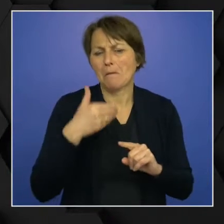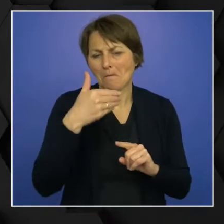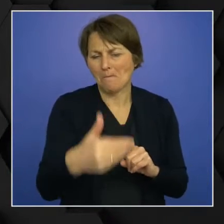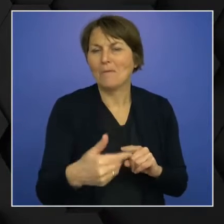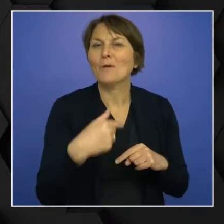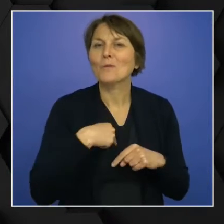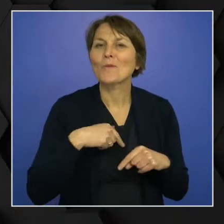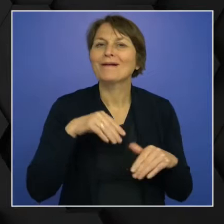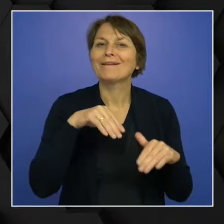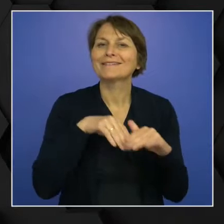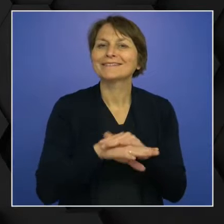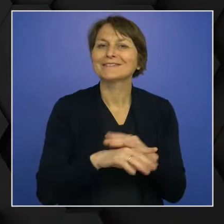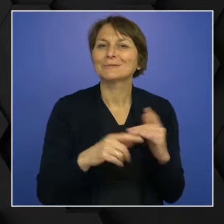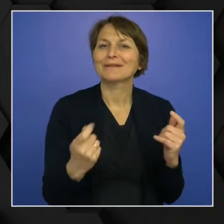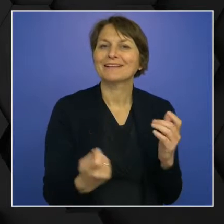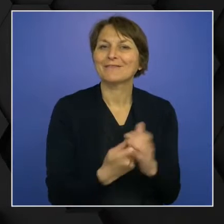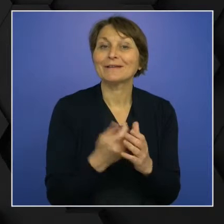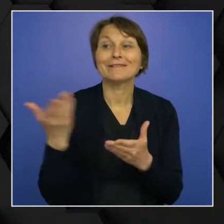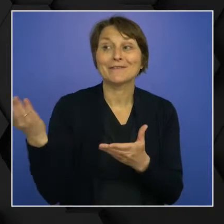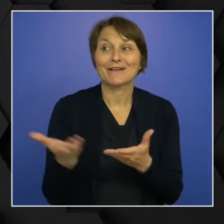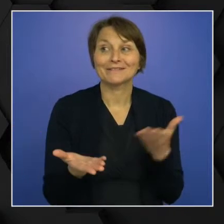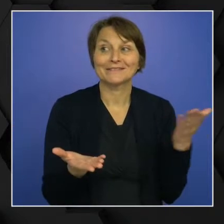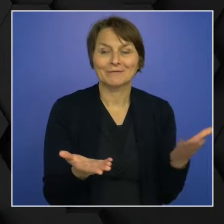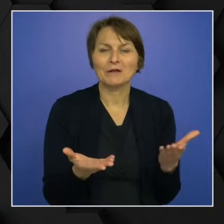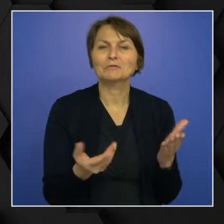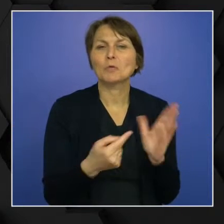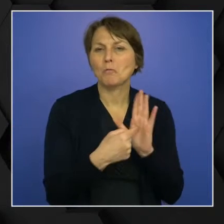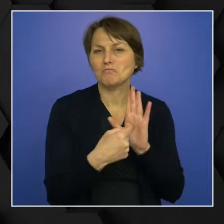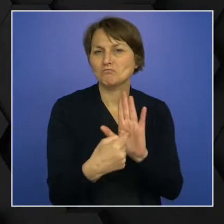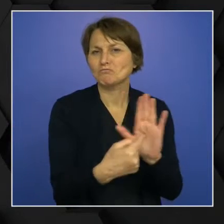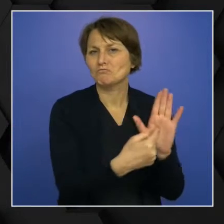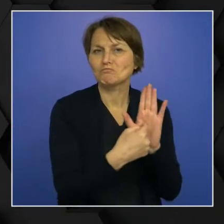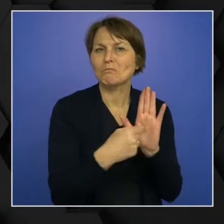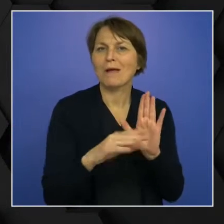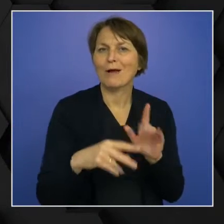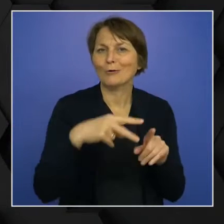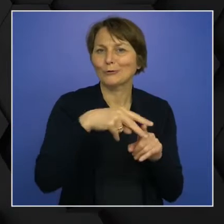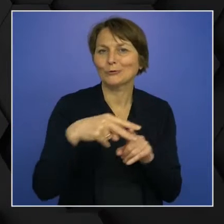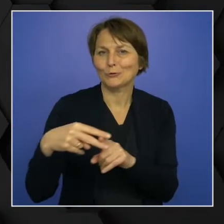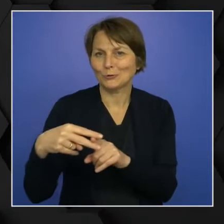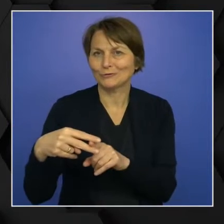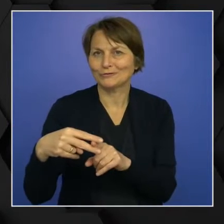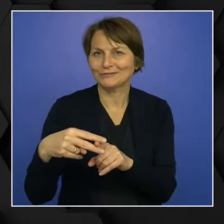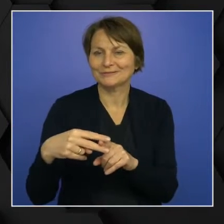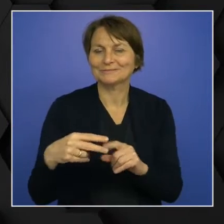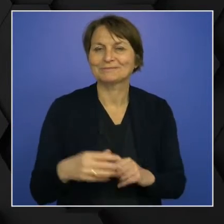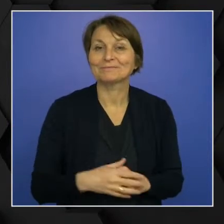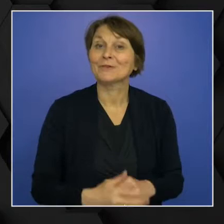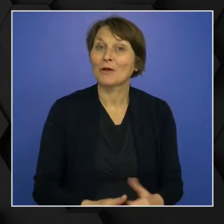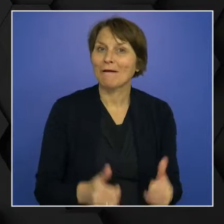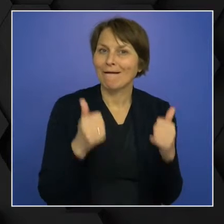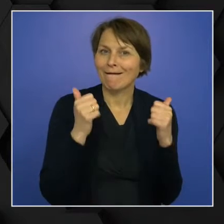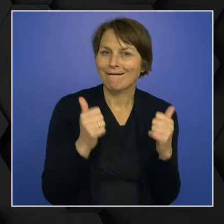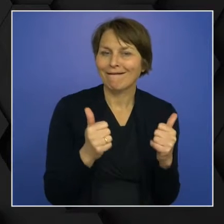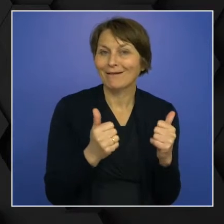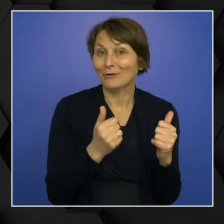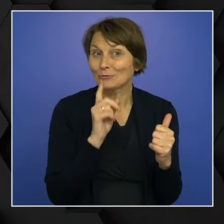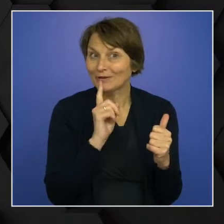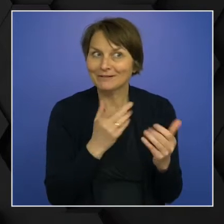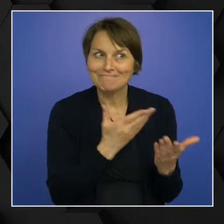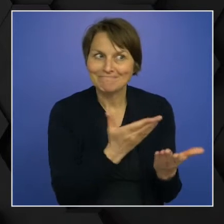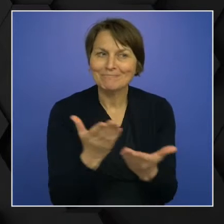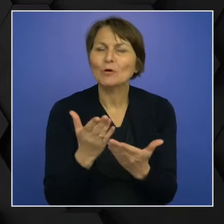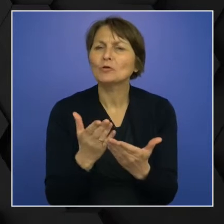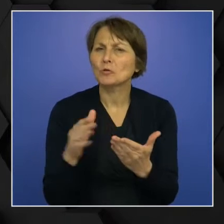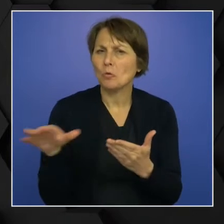guests, showcasing all of these tools we've used to actually put on something real that all of you